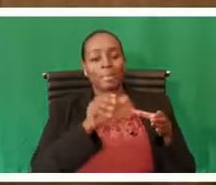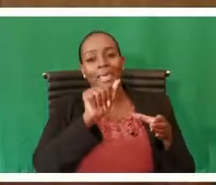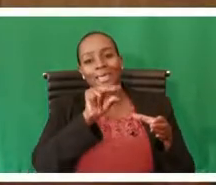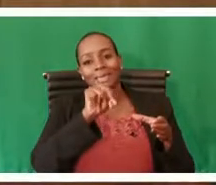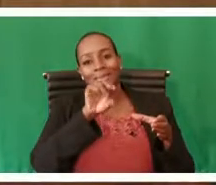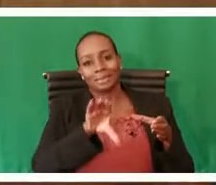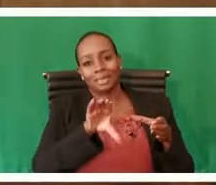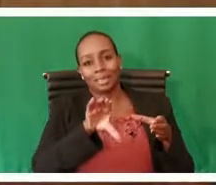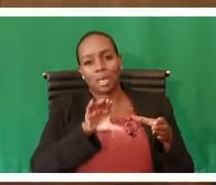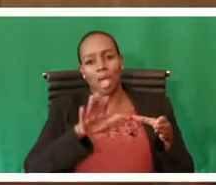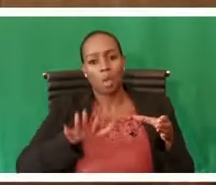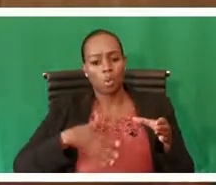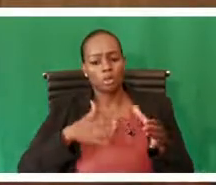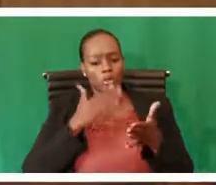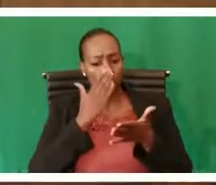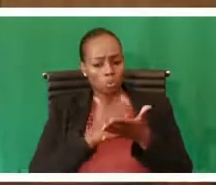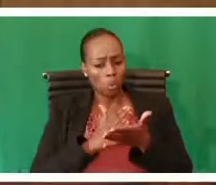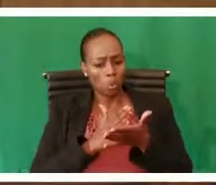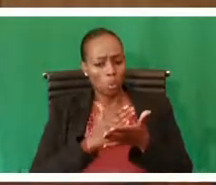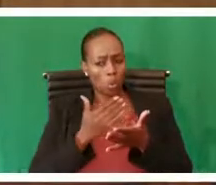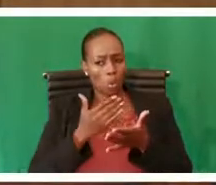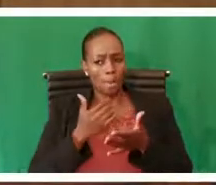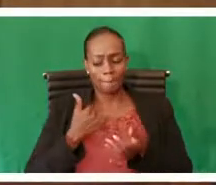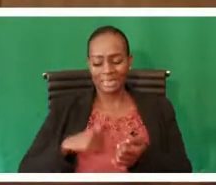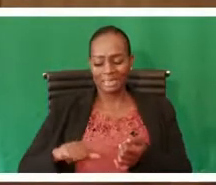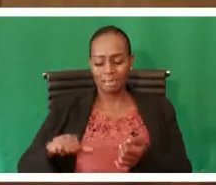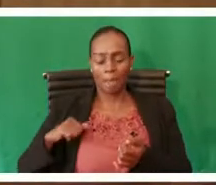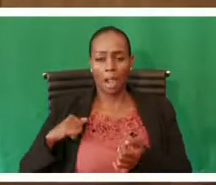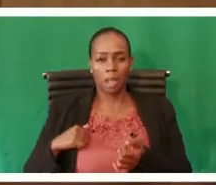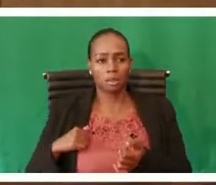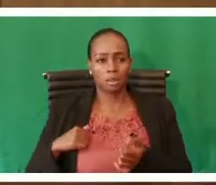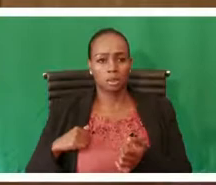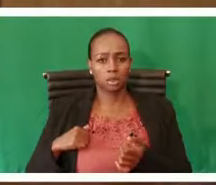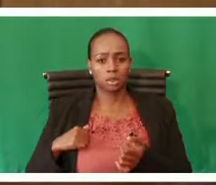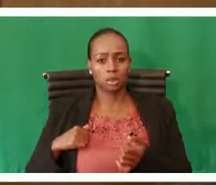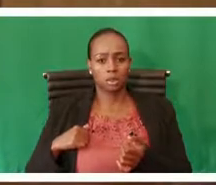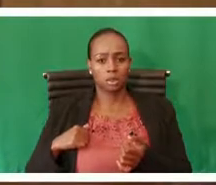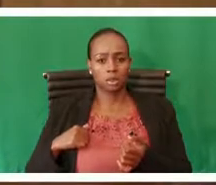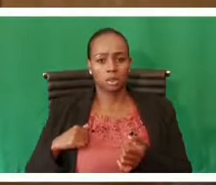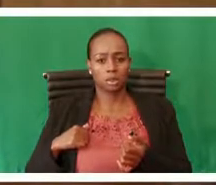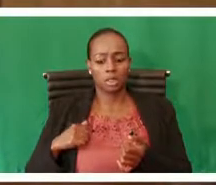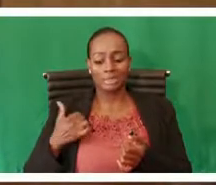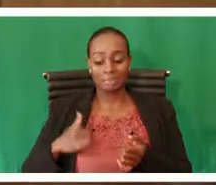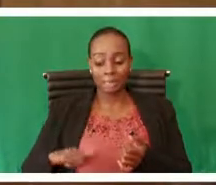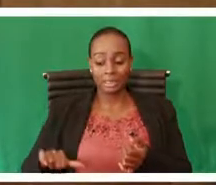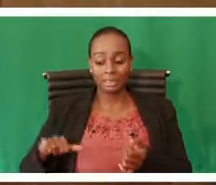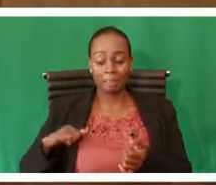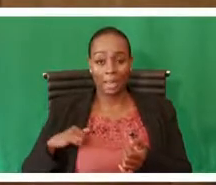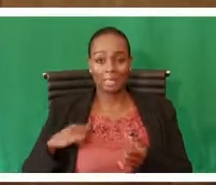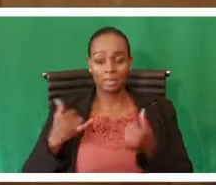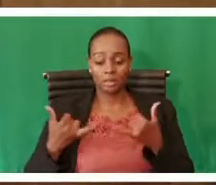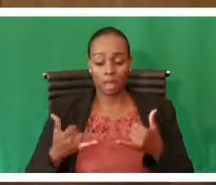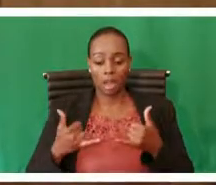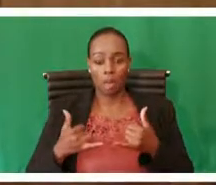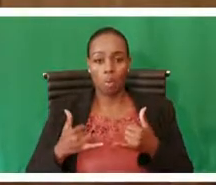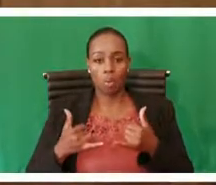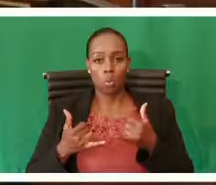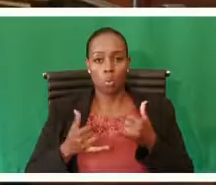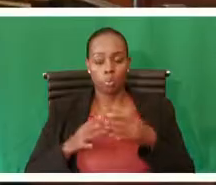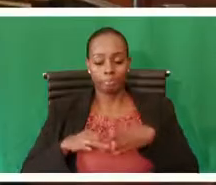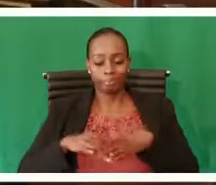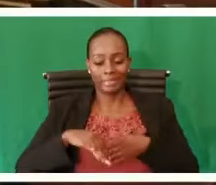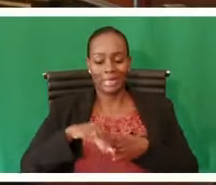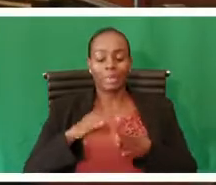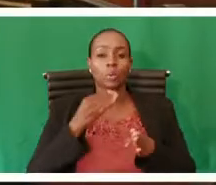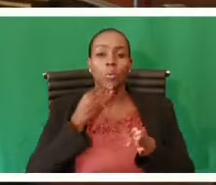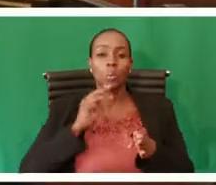to destabilize municipalities that are led by women and to remove them from their positions?